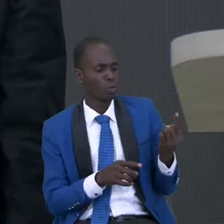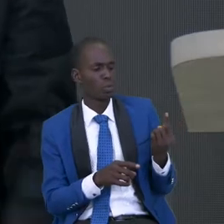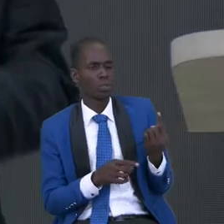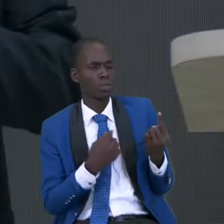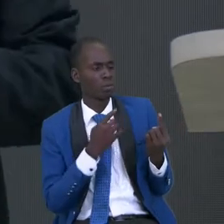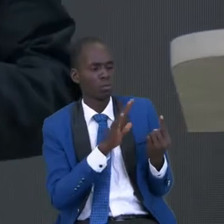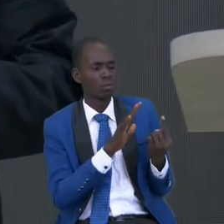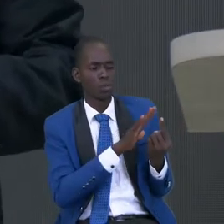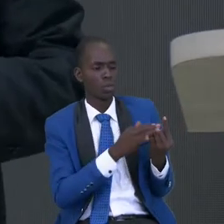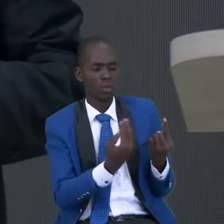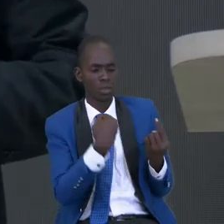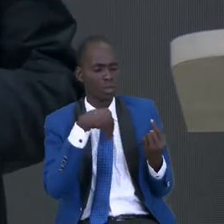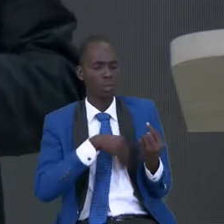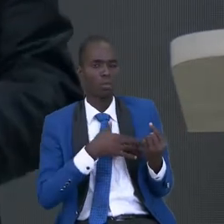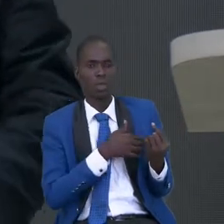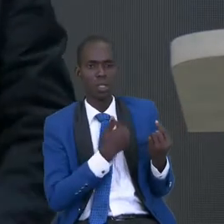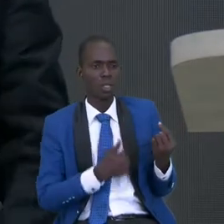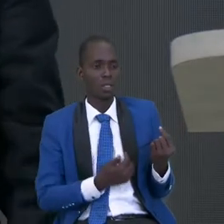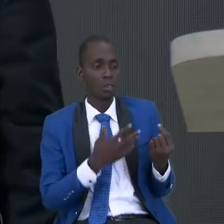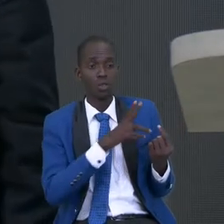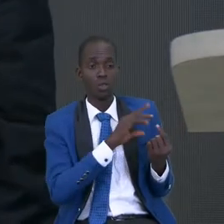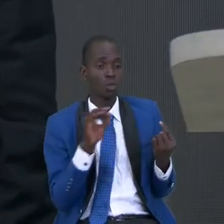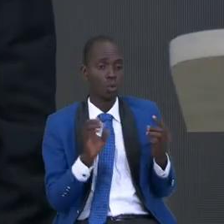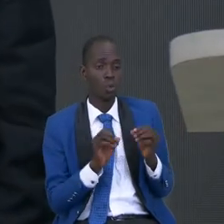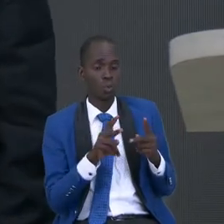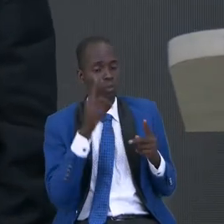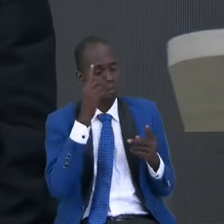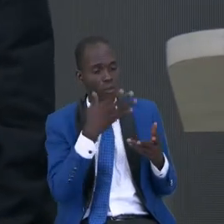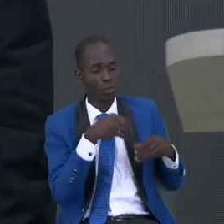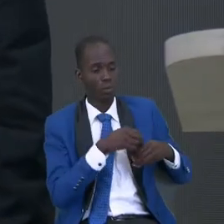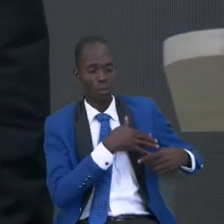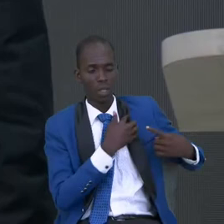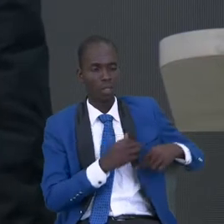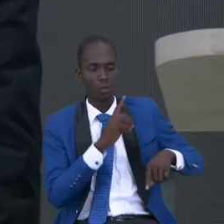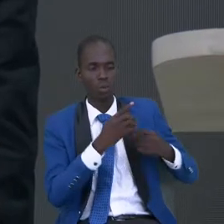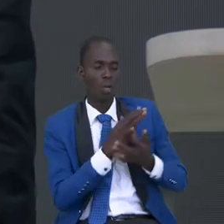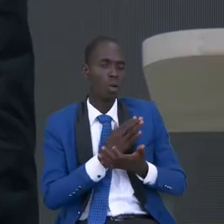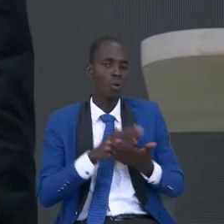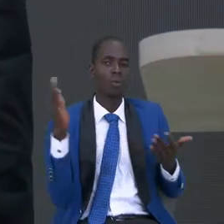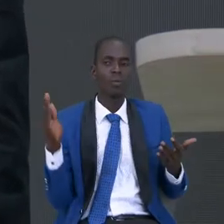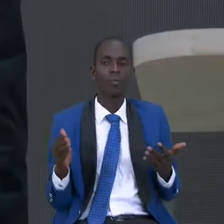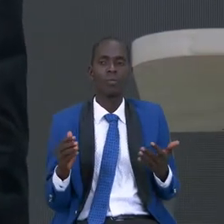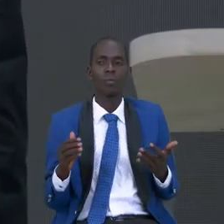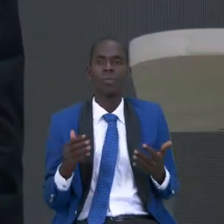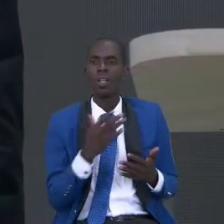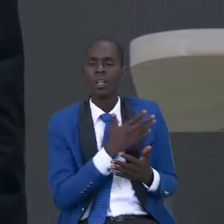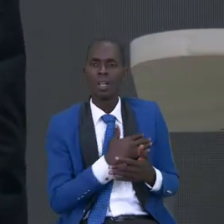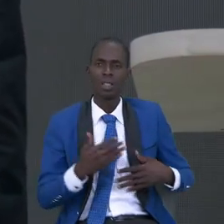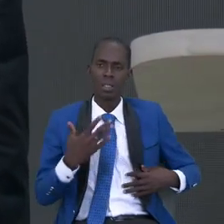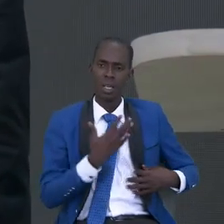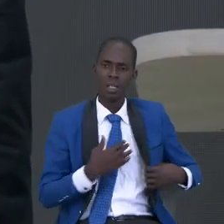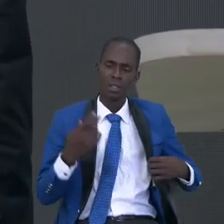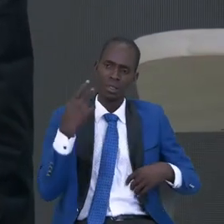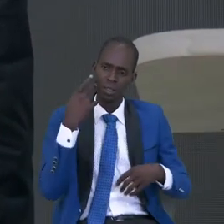unbelief. No space, no chance for you here. Go away. An idea is coming. I stand